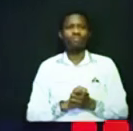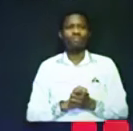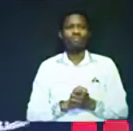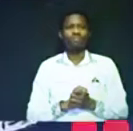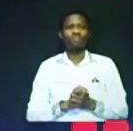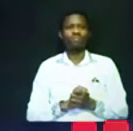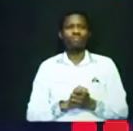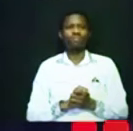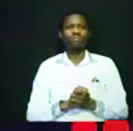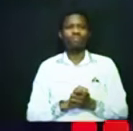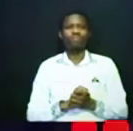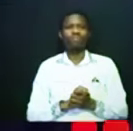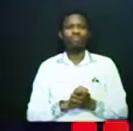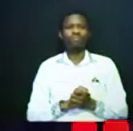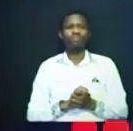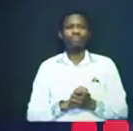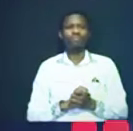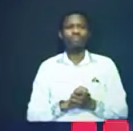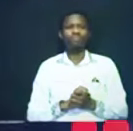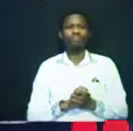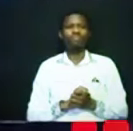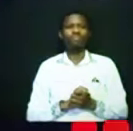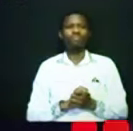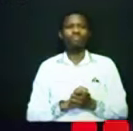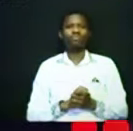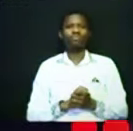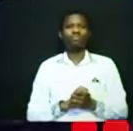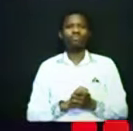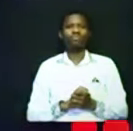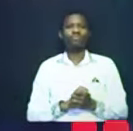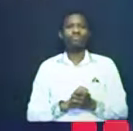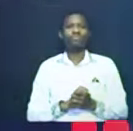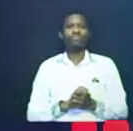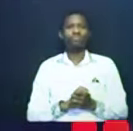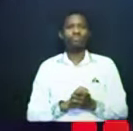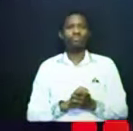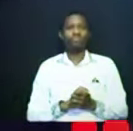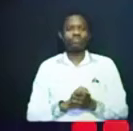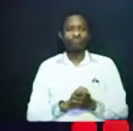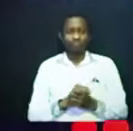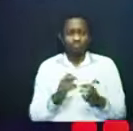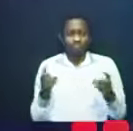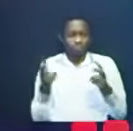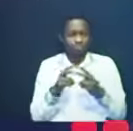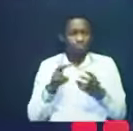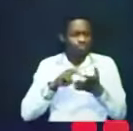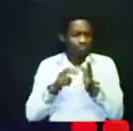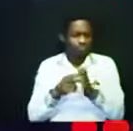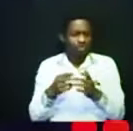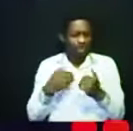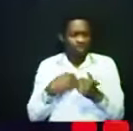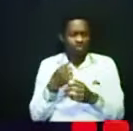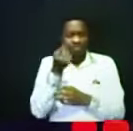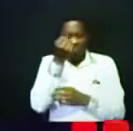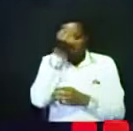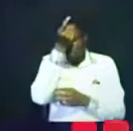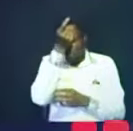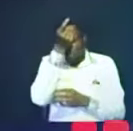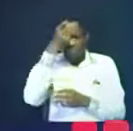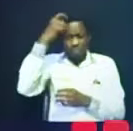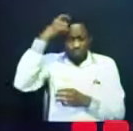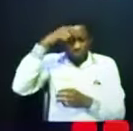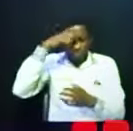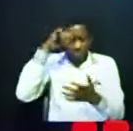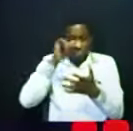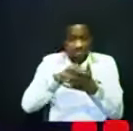enyamoma hunhum nyansa eni ntiasie nyinaa mu. So there is a the understanding and the wisdom that the Spirit does